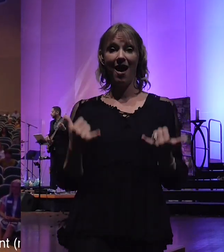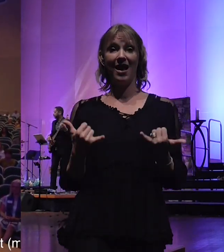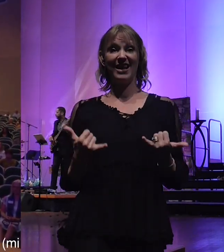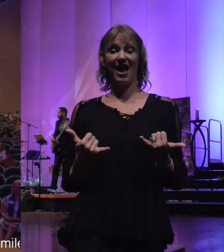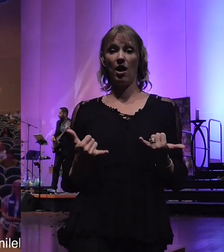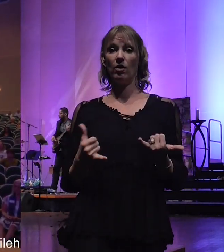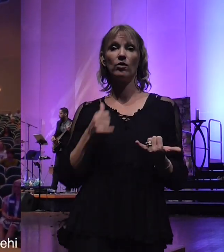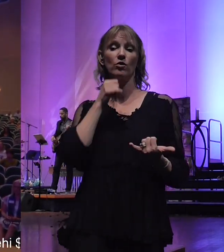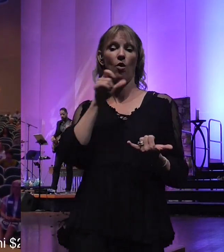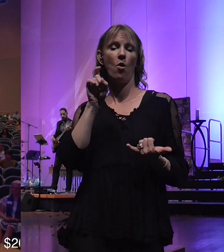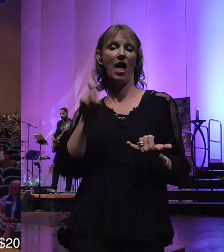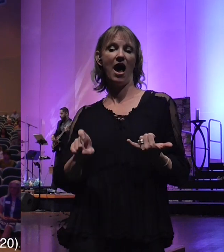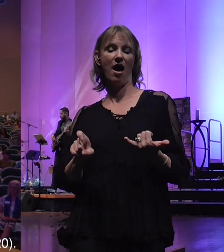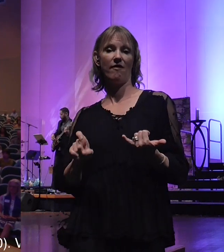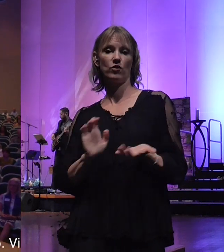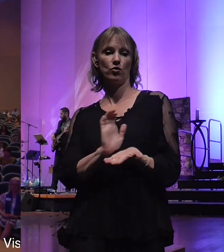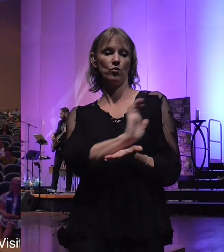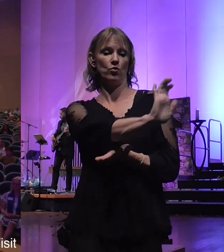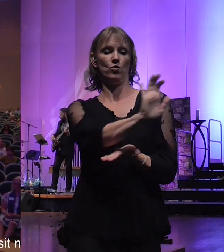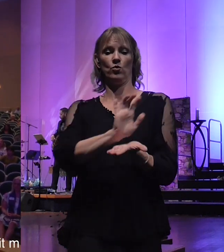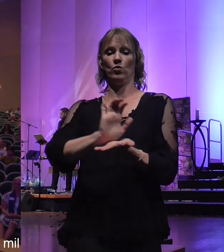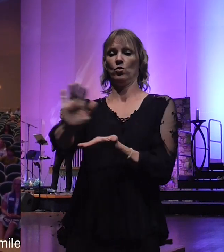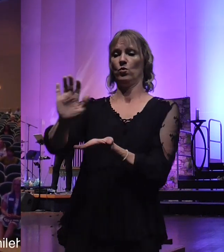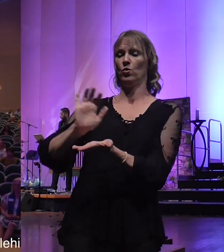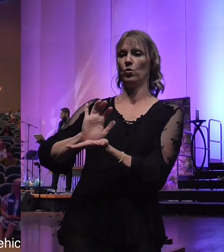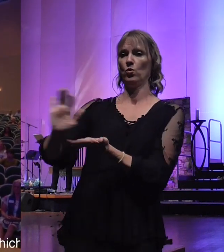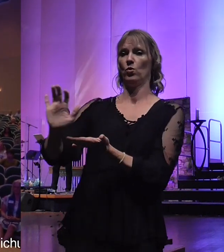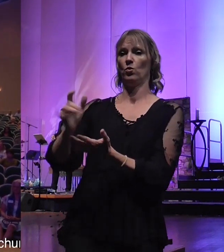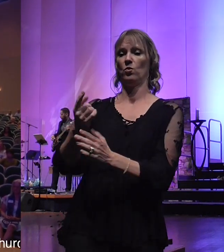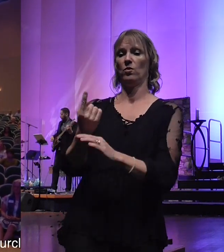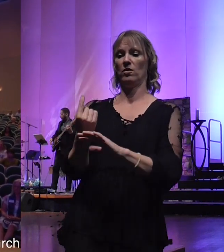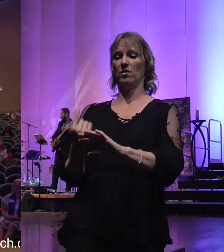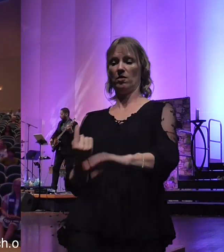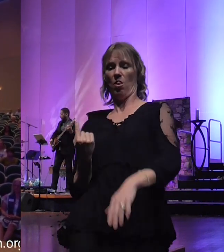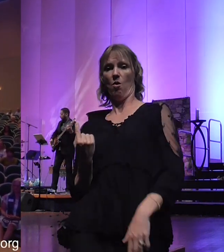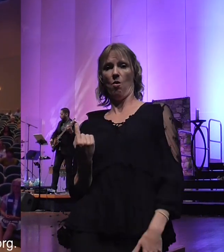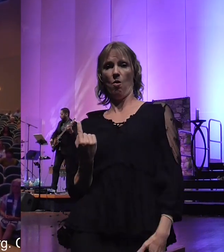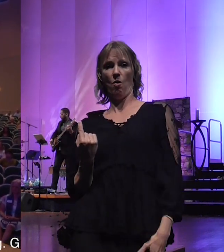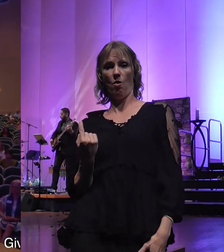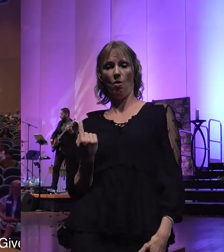longer needs to keep the world at bay.